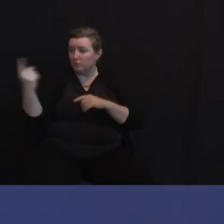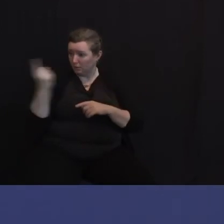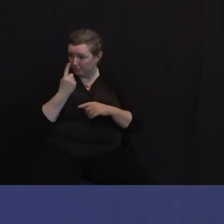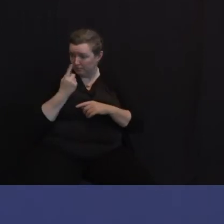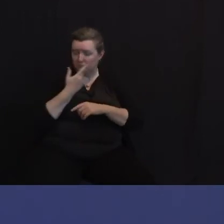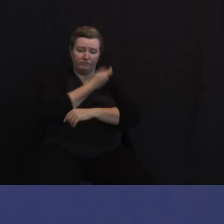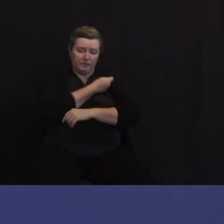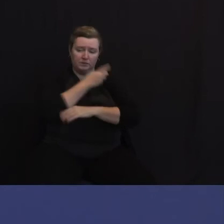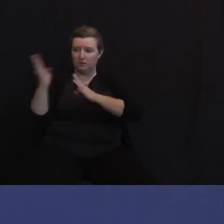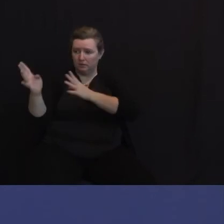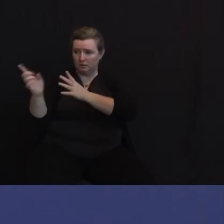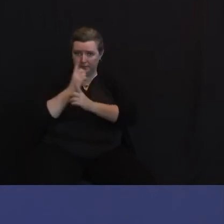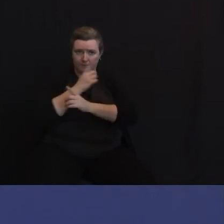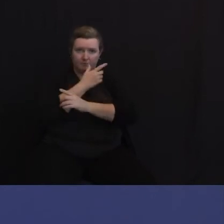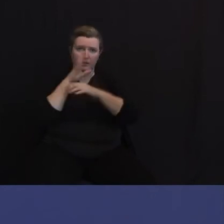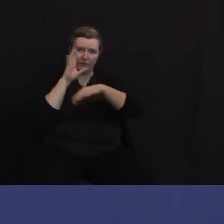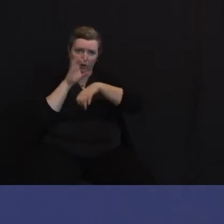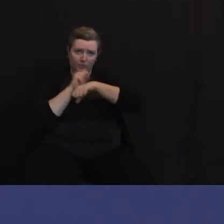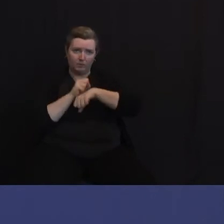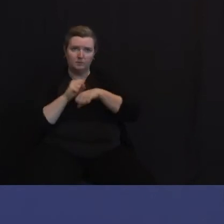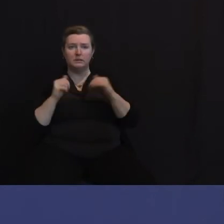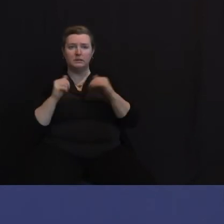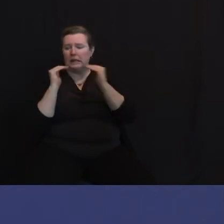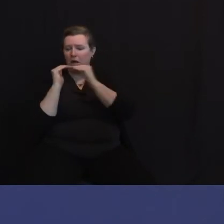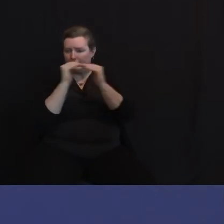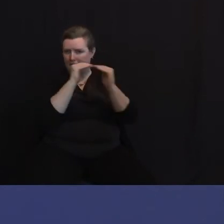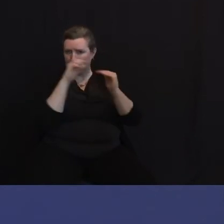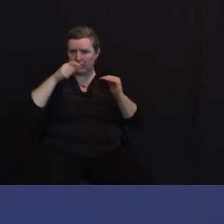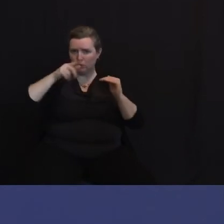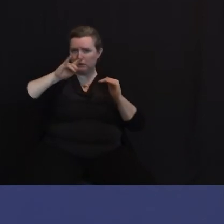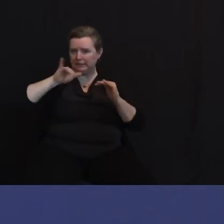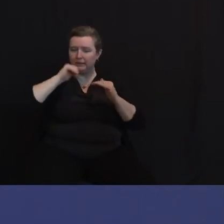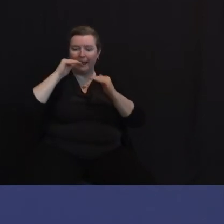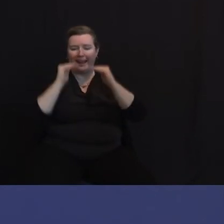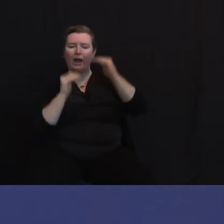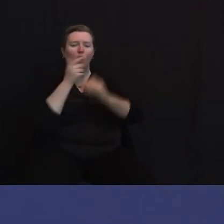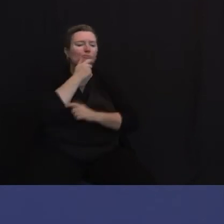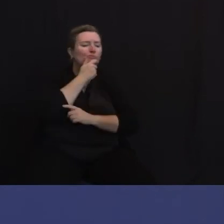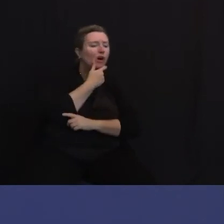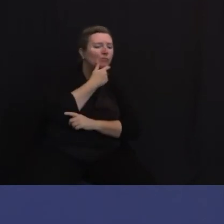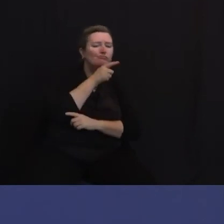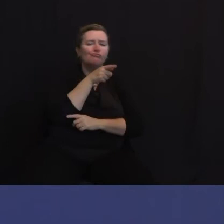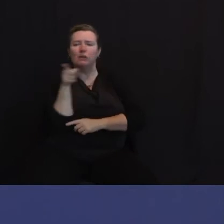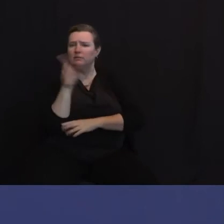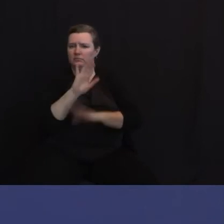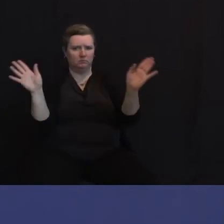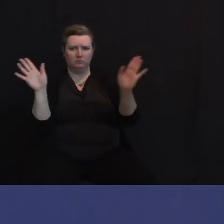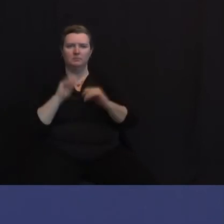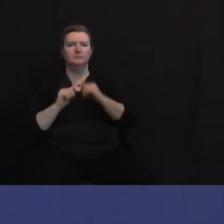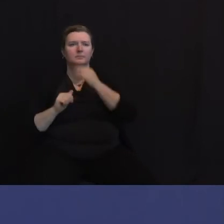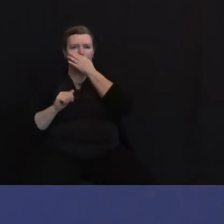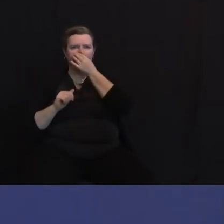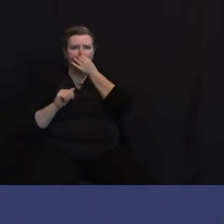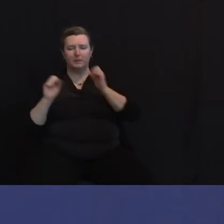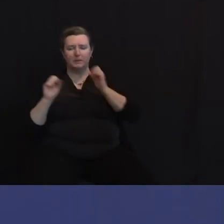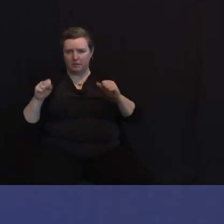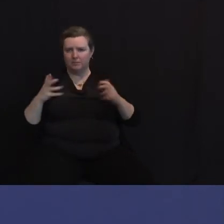way, but get as many shots in as many arms in New Jersey as soon as possible and as much as